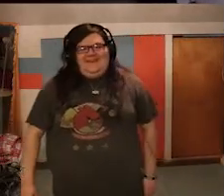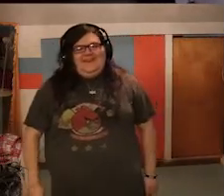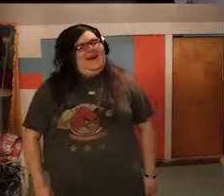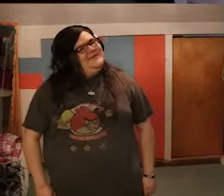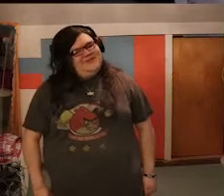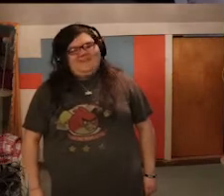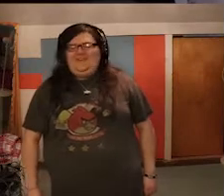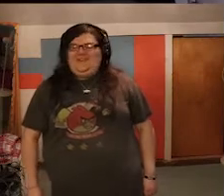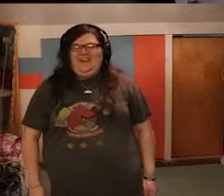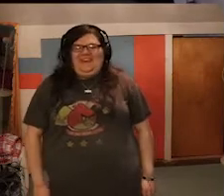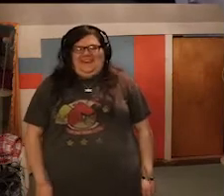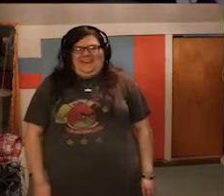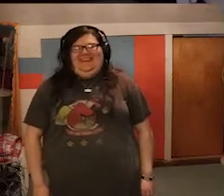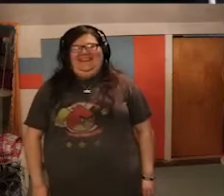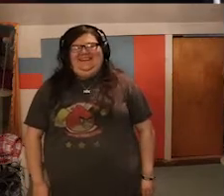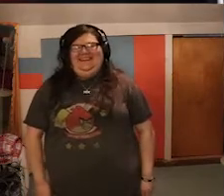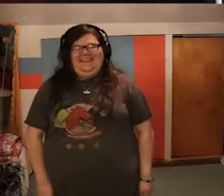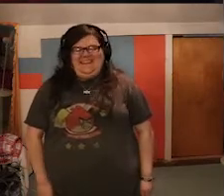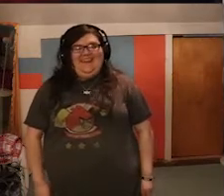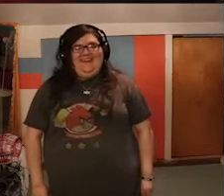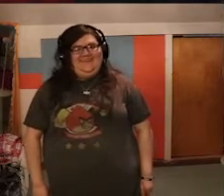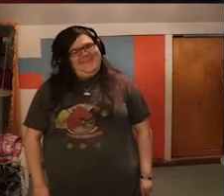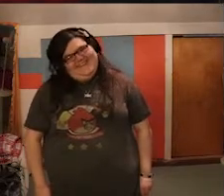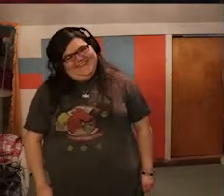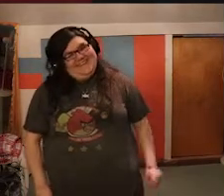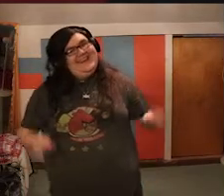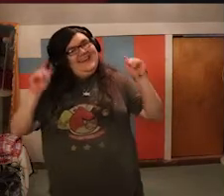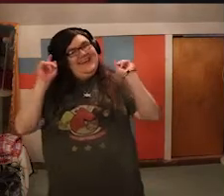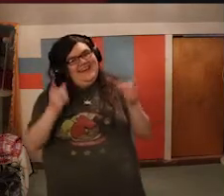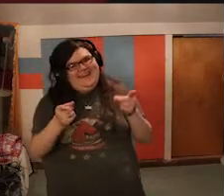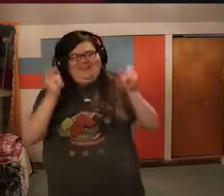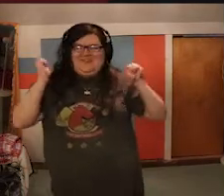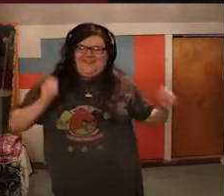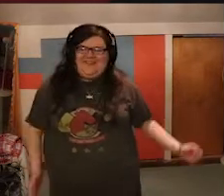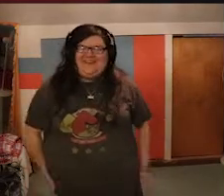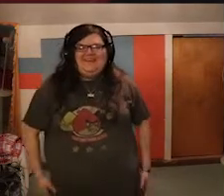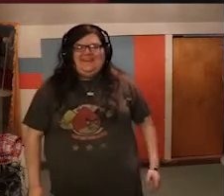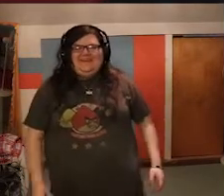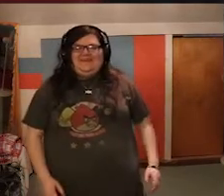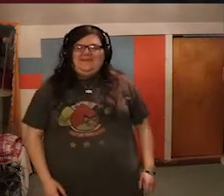you a percentage. I'm sure. Yes, this works. If. Ooh.